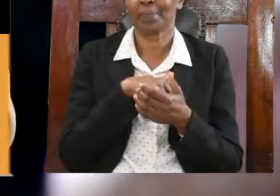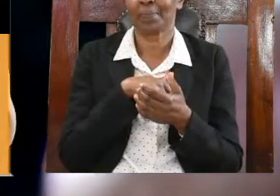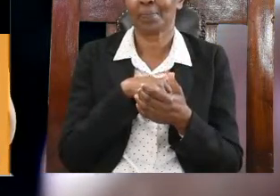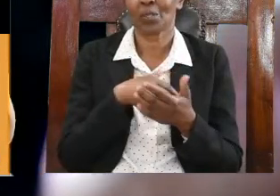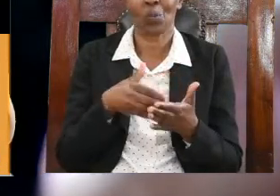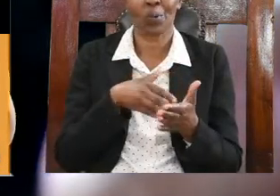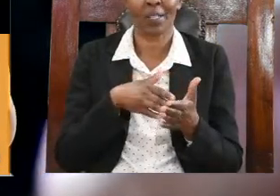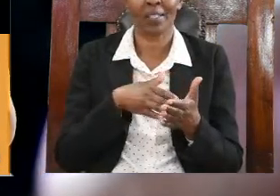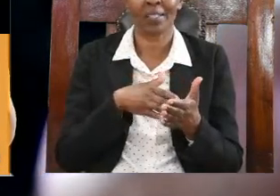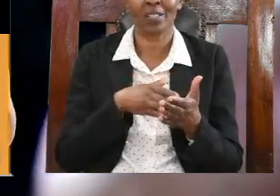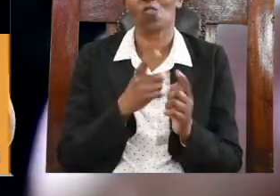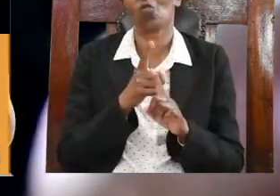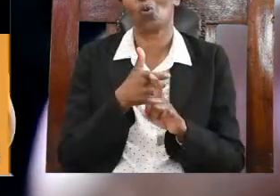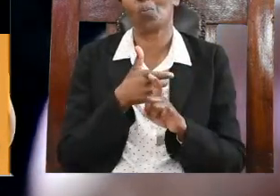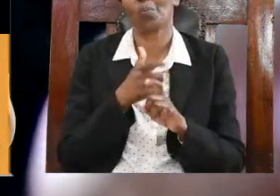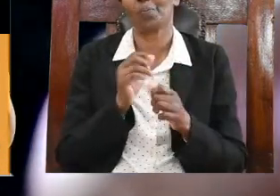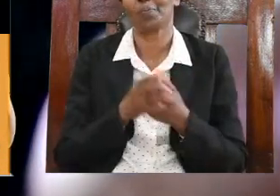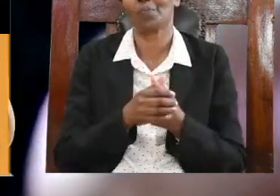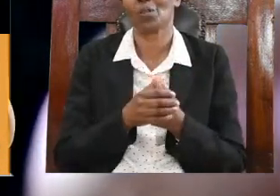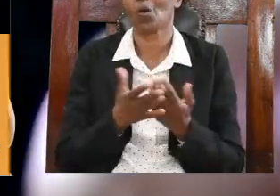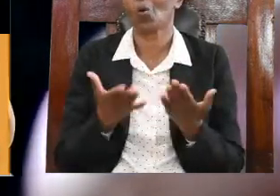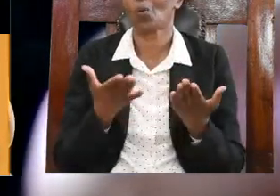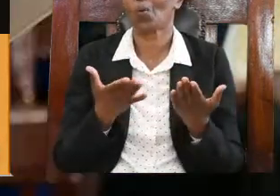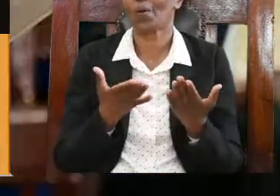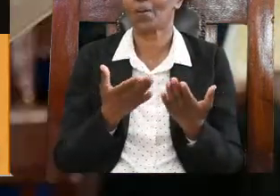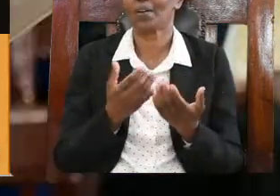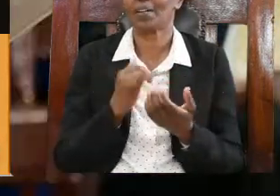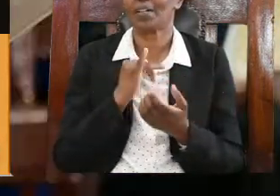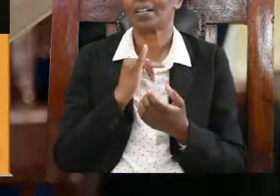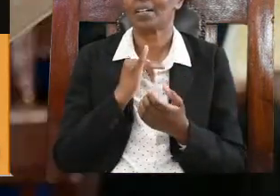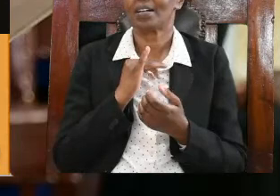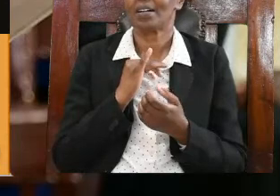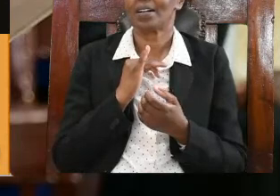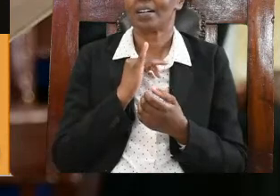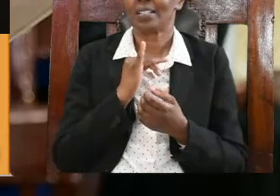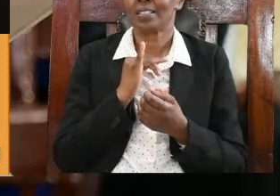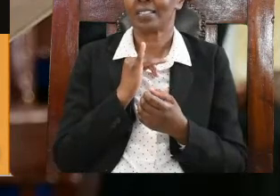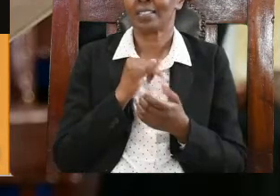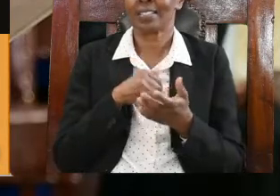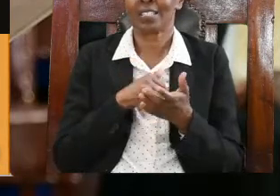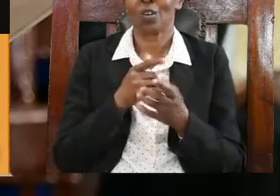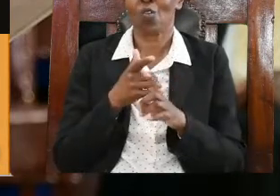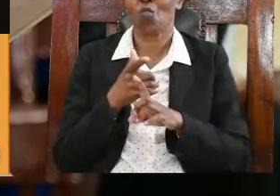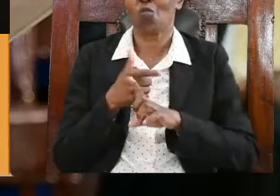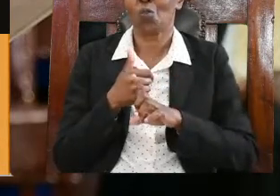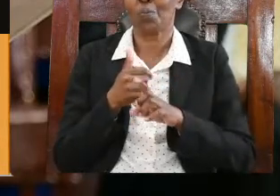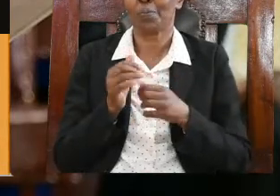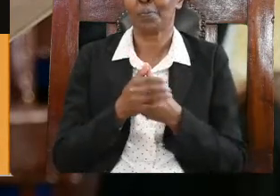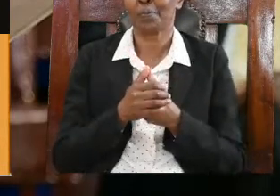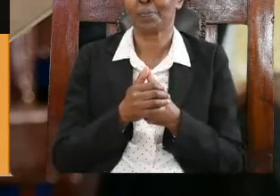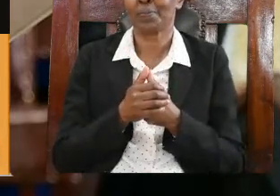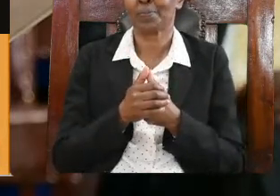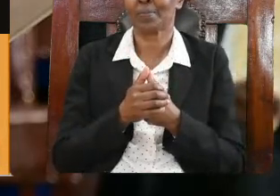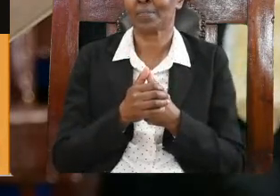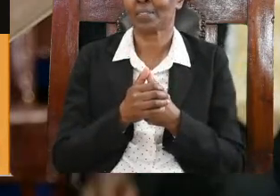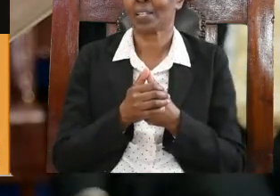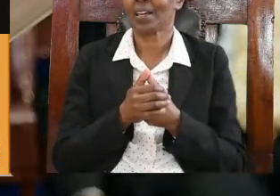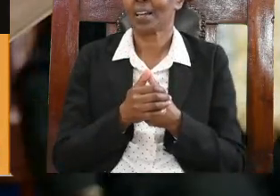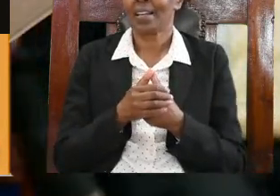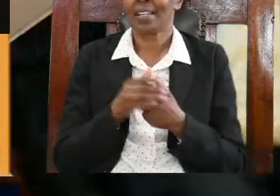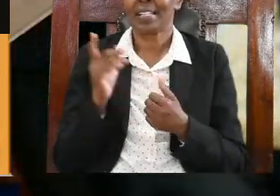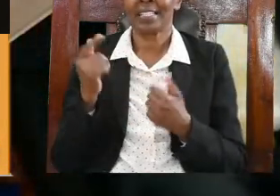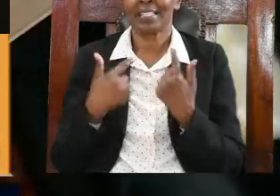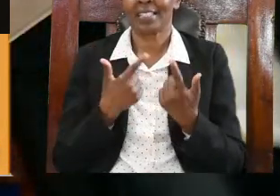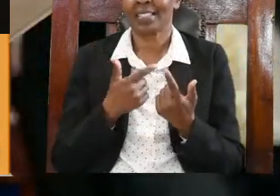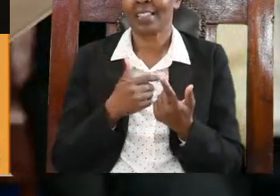weaknesses come from? Where do these weaknesses come from? I have said they are weaknesses that